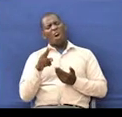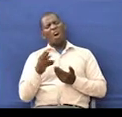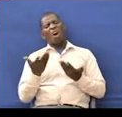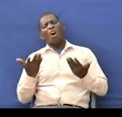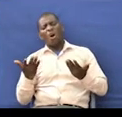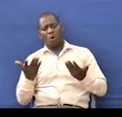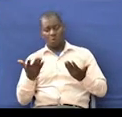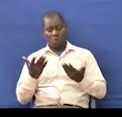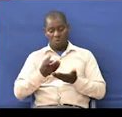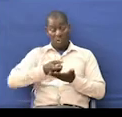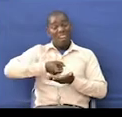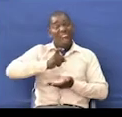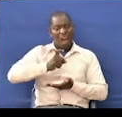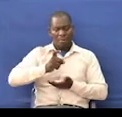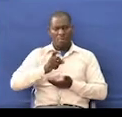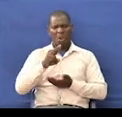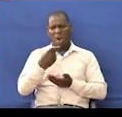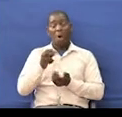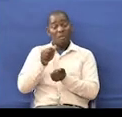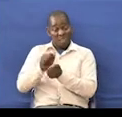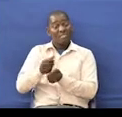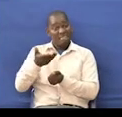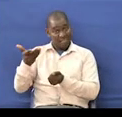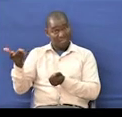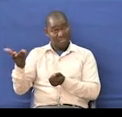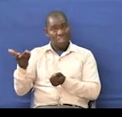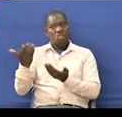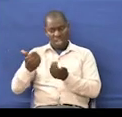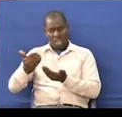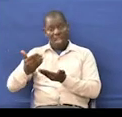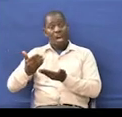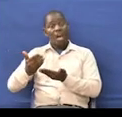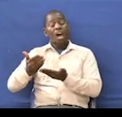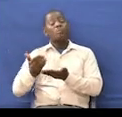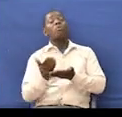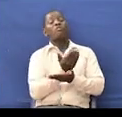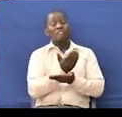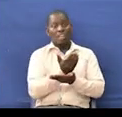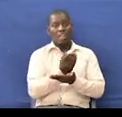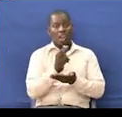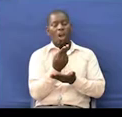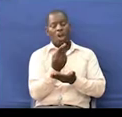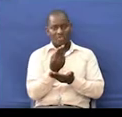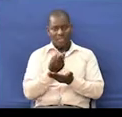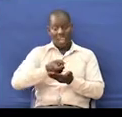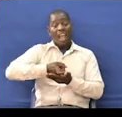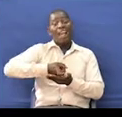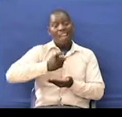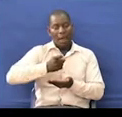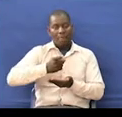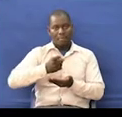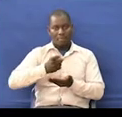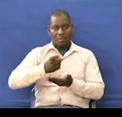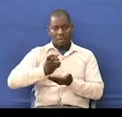whether it's a cap or whatever. But if you are removing that cap,